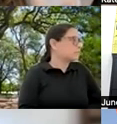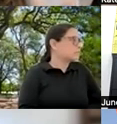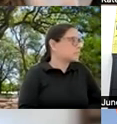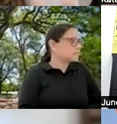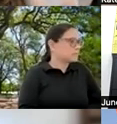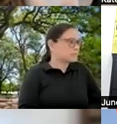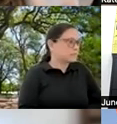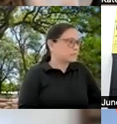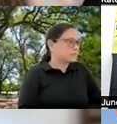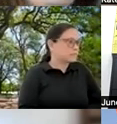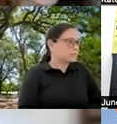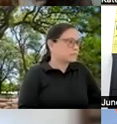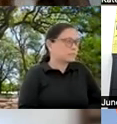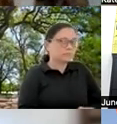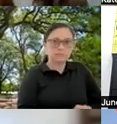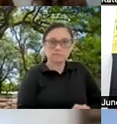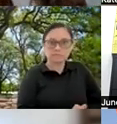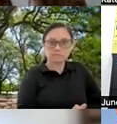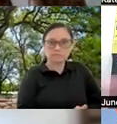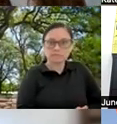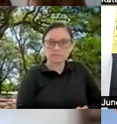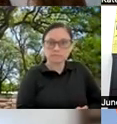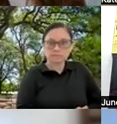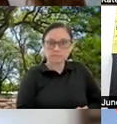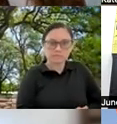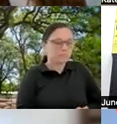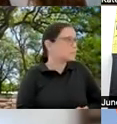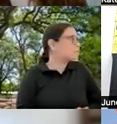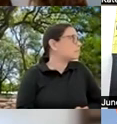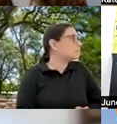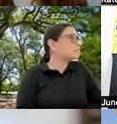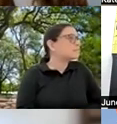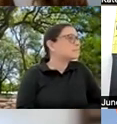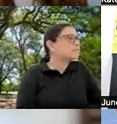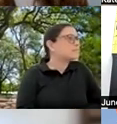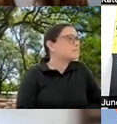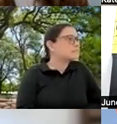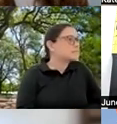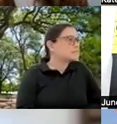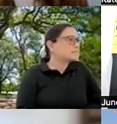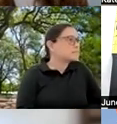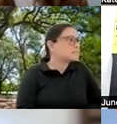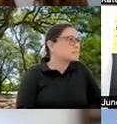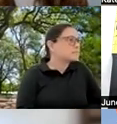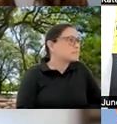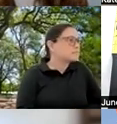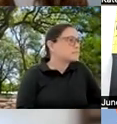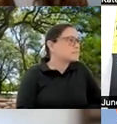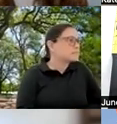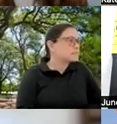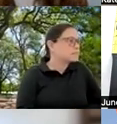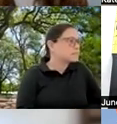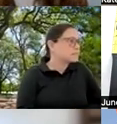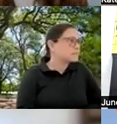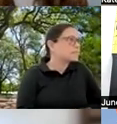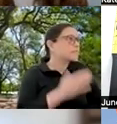there was someone over here. I think it got moved. But anyone else can call out where they're seeing the